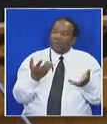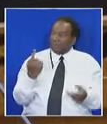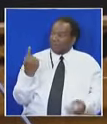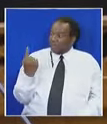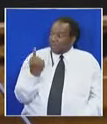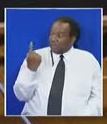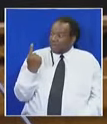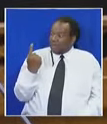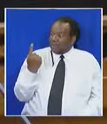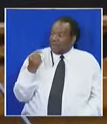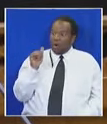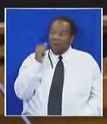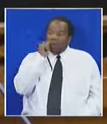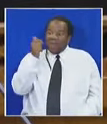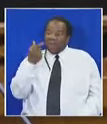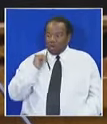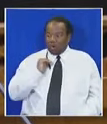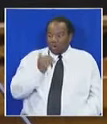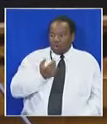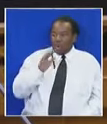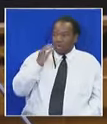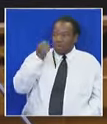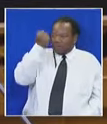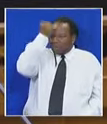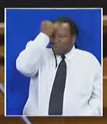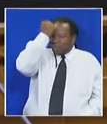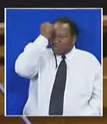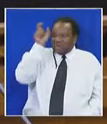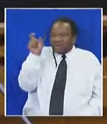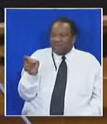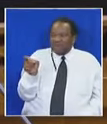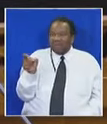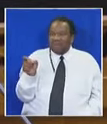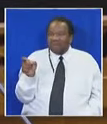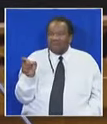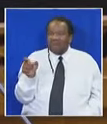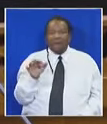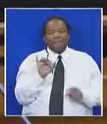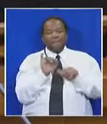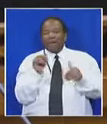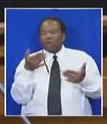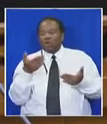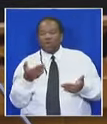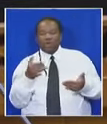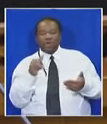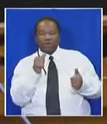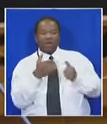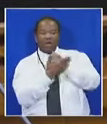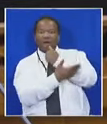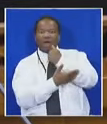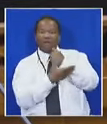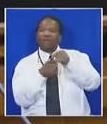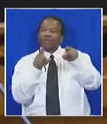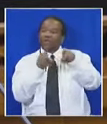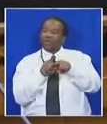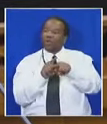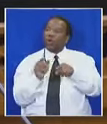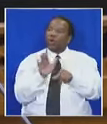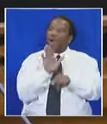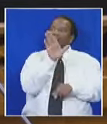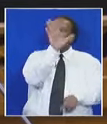herself, but the whole nation, not only the nation, but the continent. And not only the